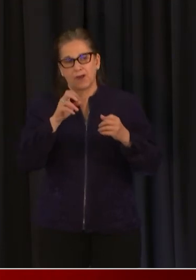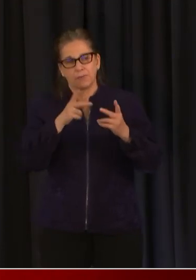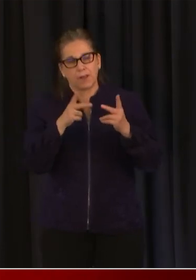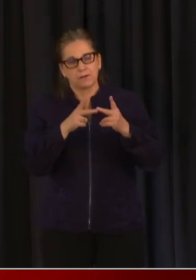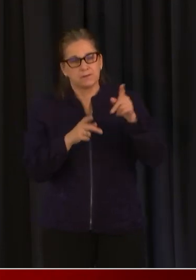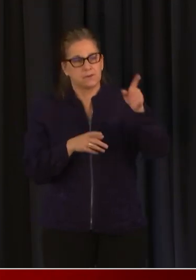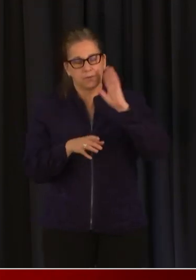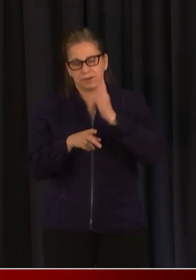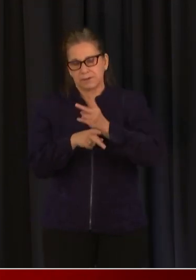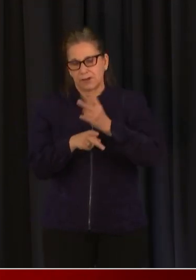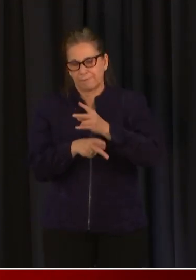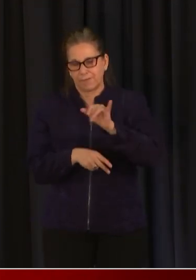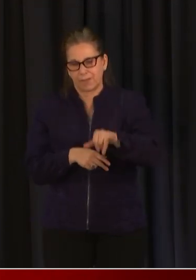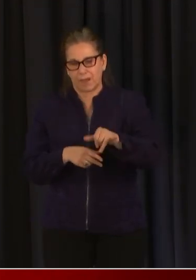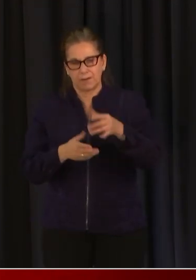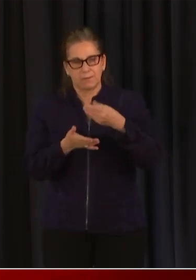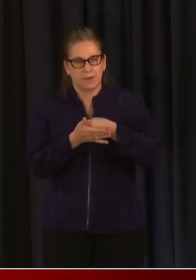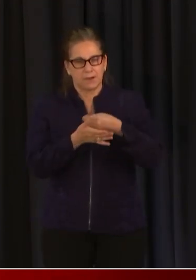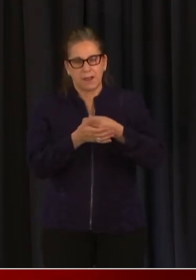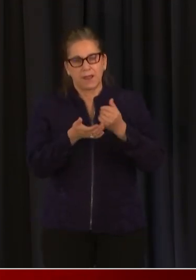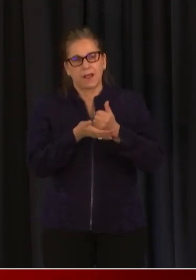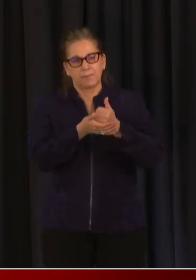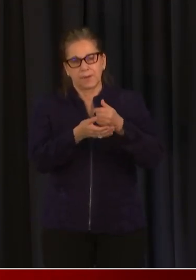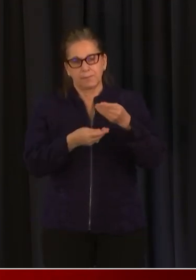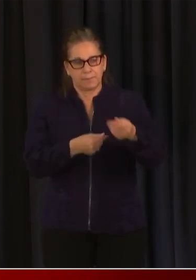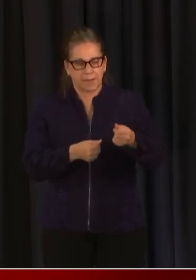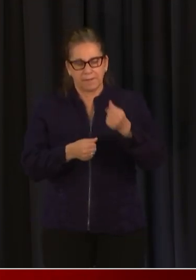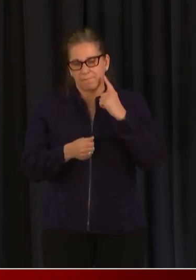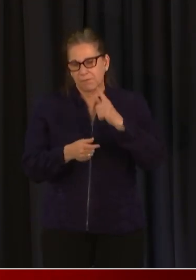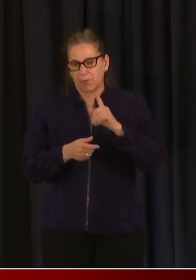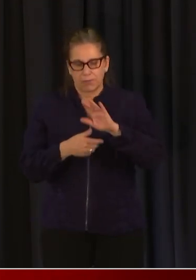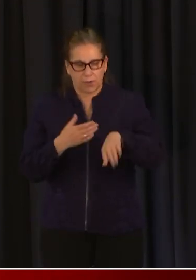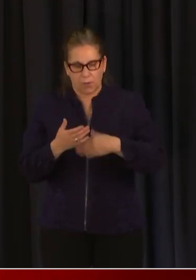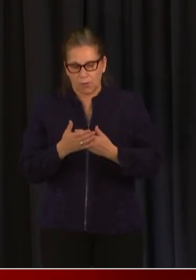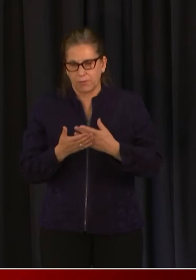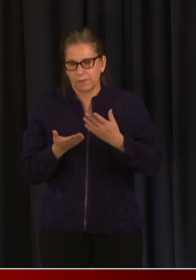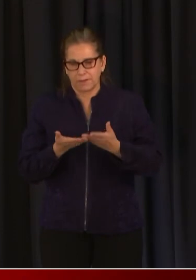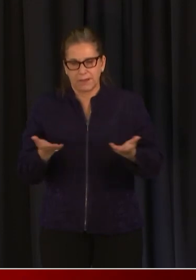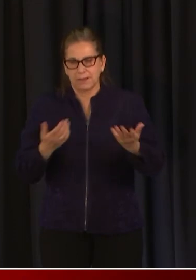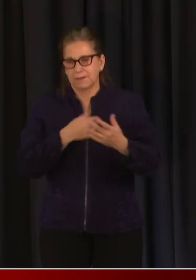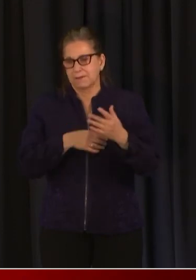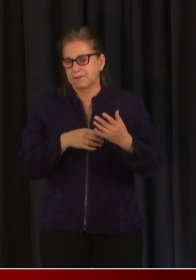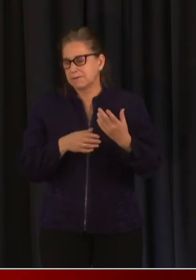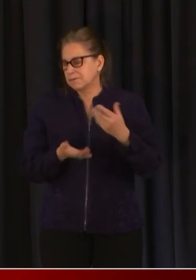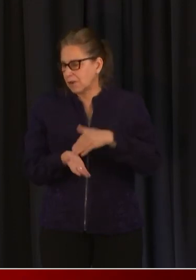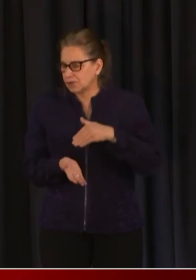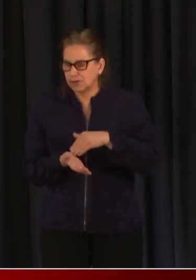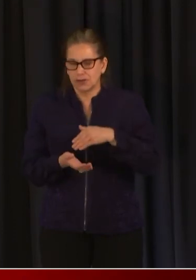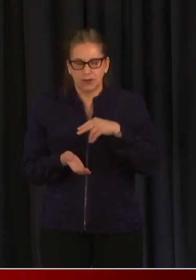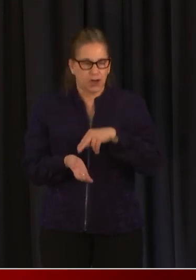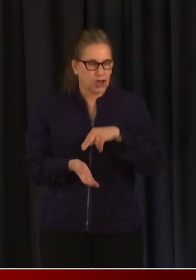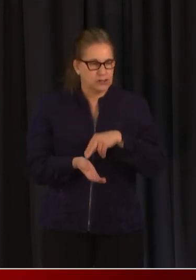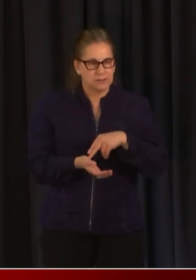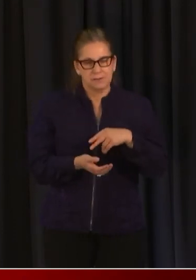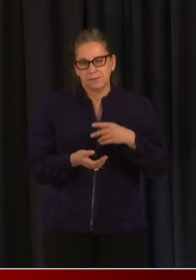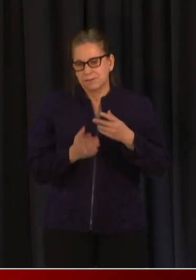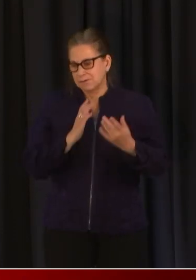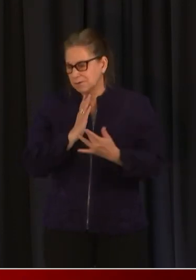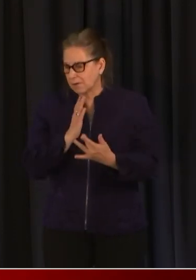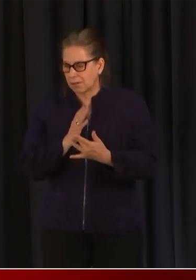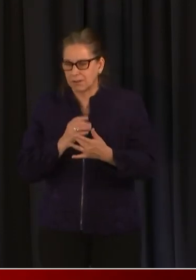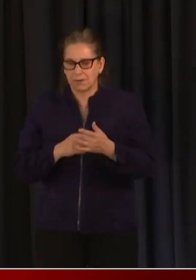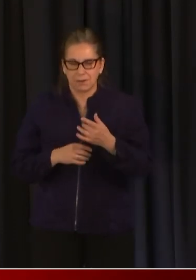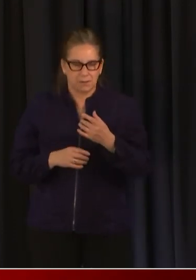some reimbursement that helps them pay for the doctors and nurses and medical techs and all of the administrative staff who are working in that